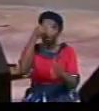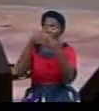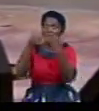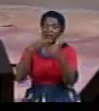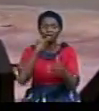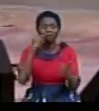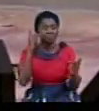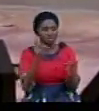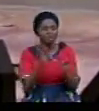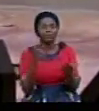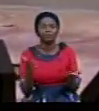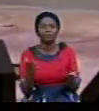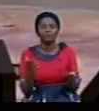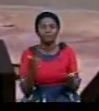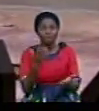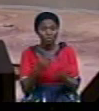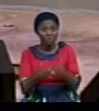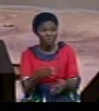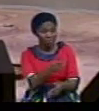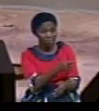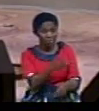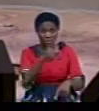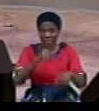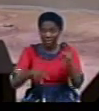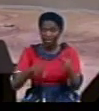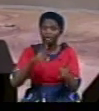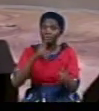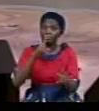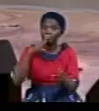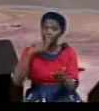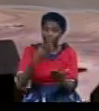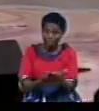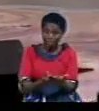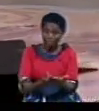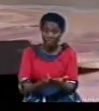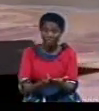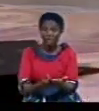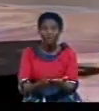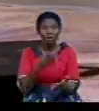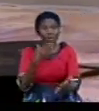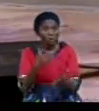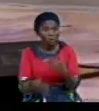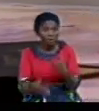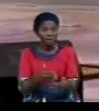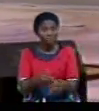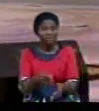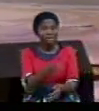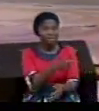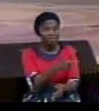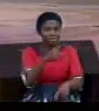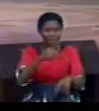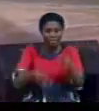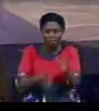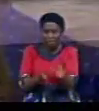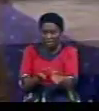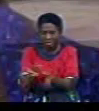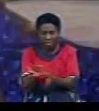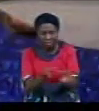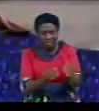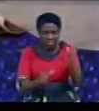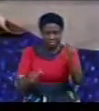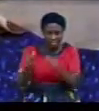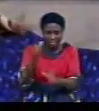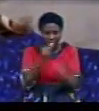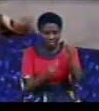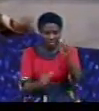whatever they cannot prove whatever they cannotch you know analyze scientifically